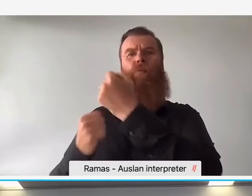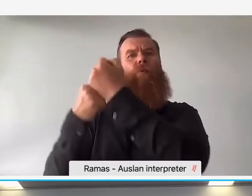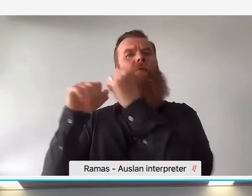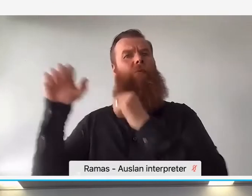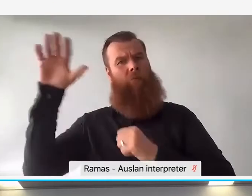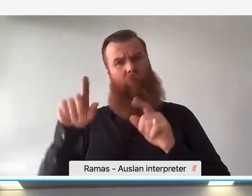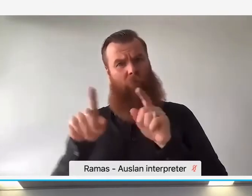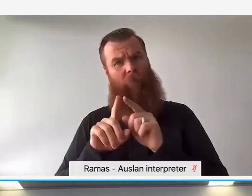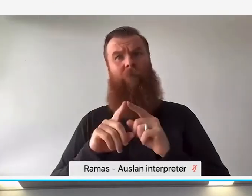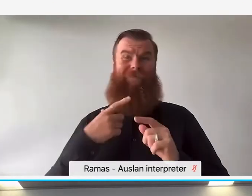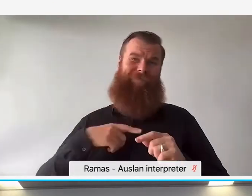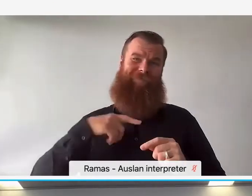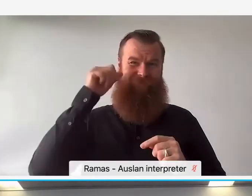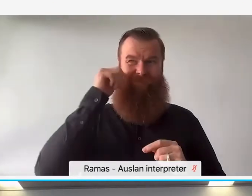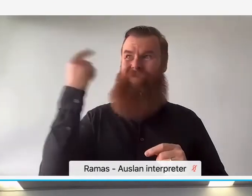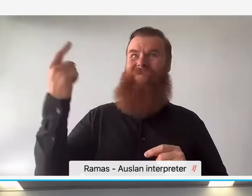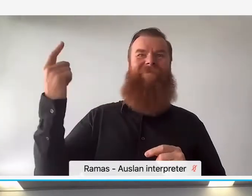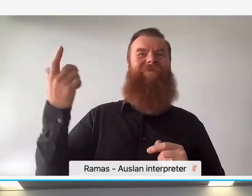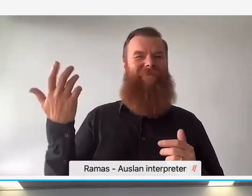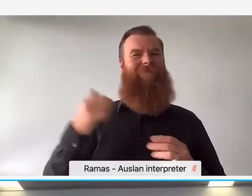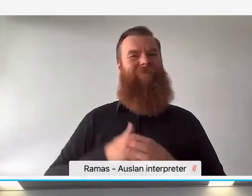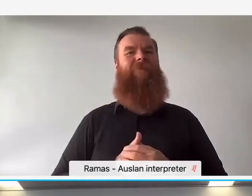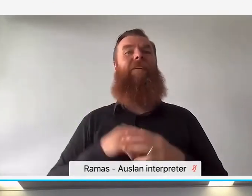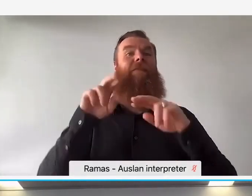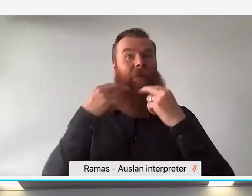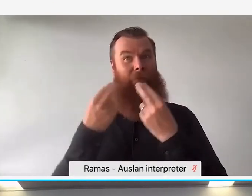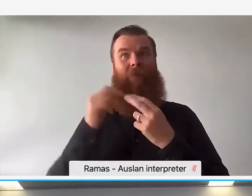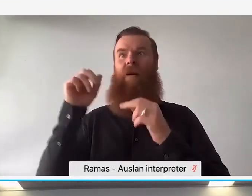is a family and sometimes village decision.